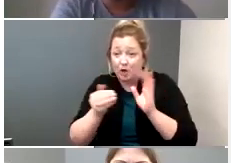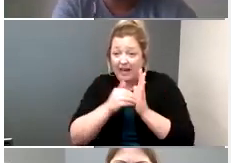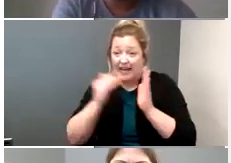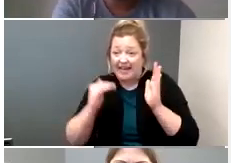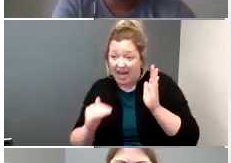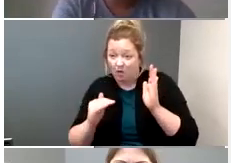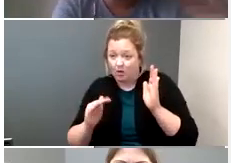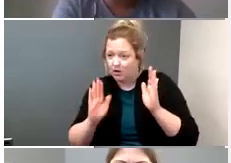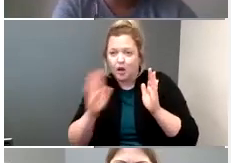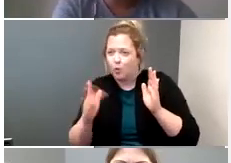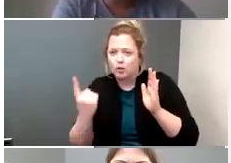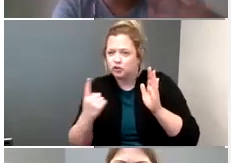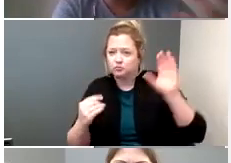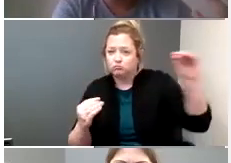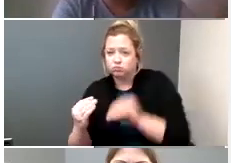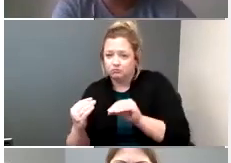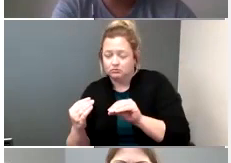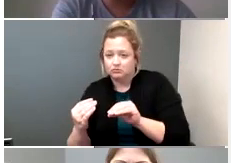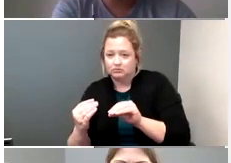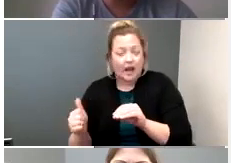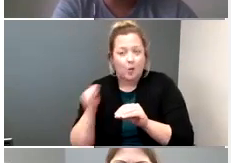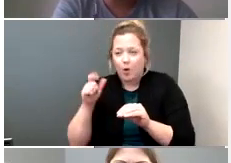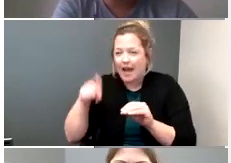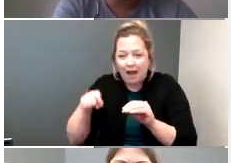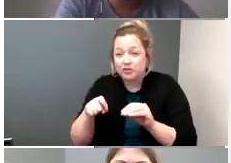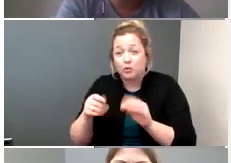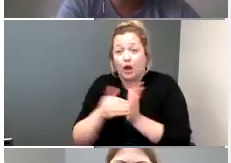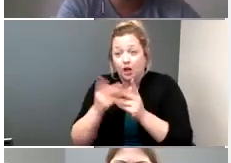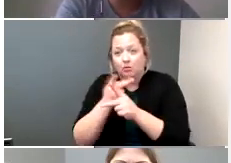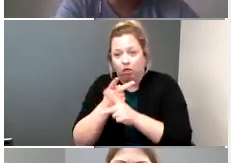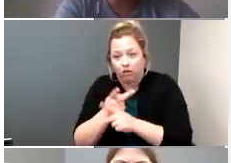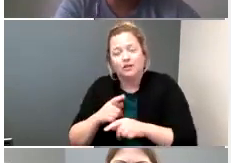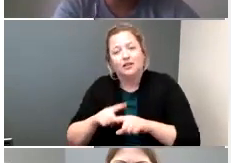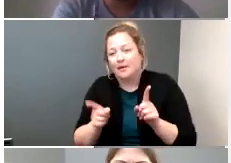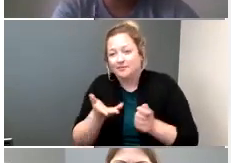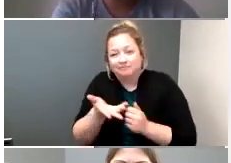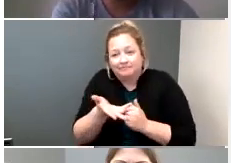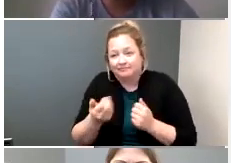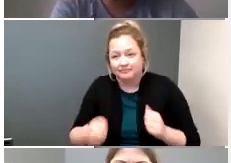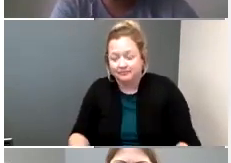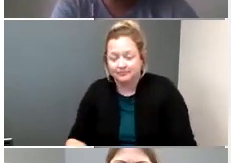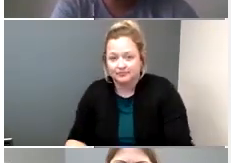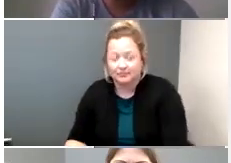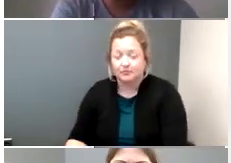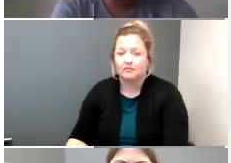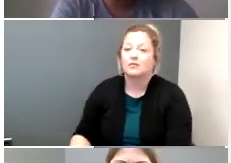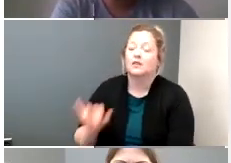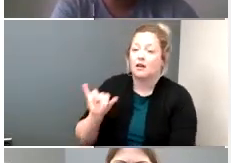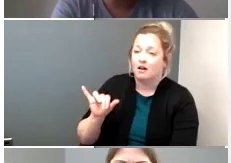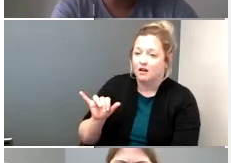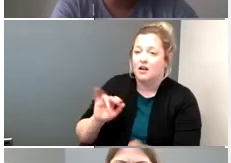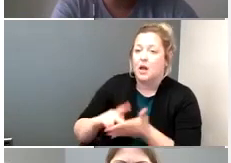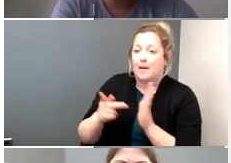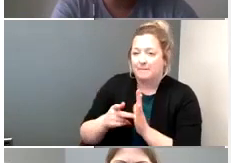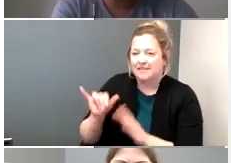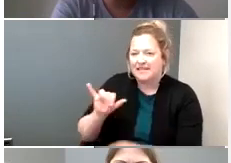tree again. But since we need it, that becomes redundant. Make sense? And so this is, yes, this is where we get into like the golden mean